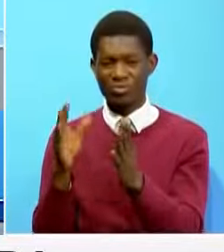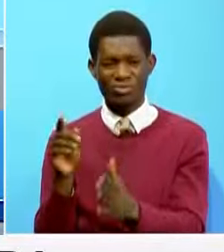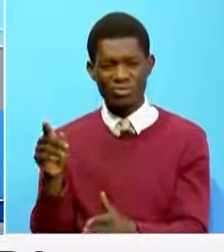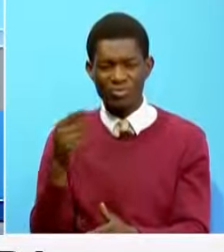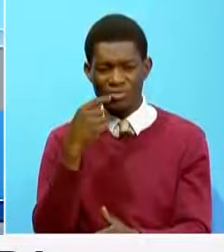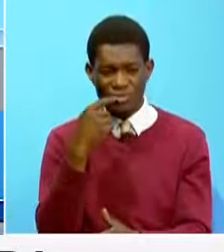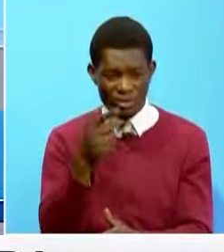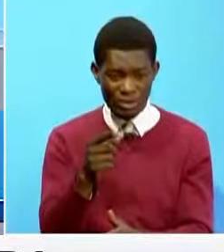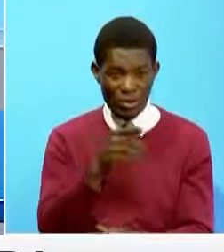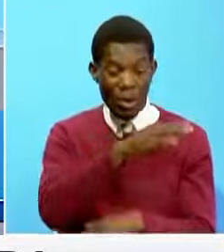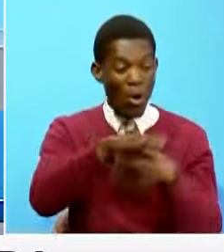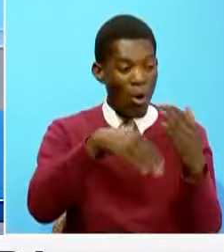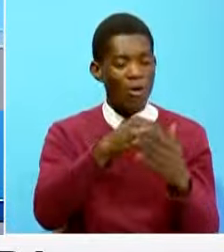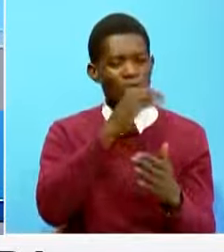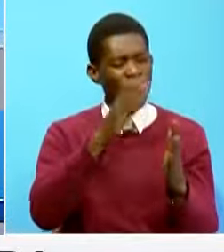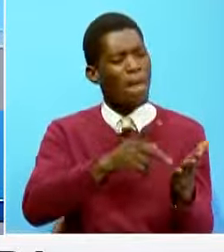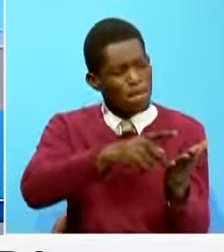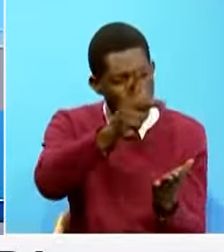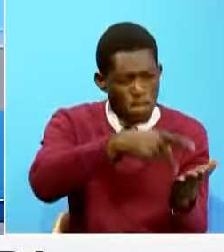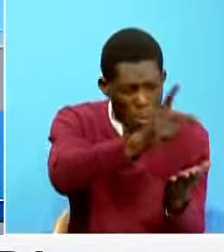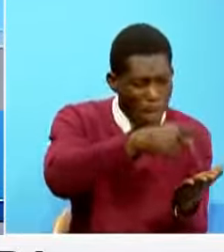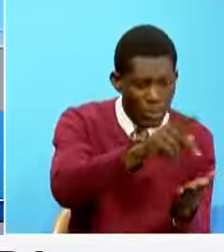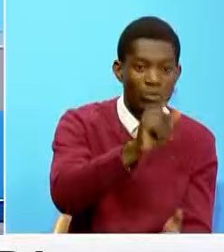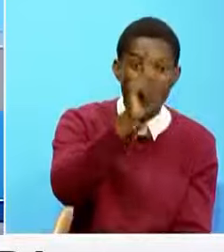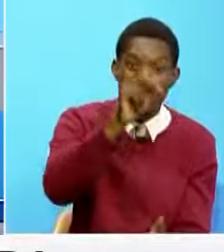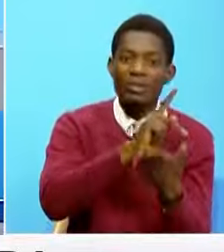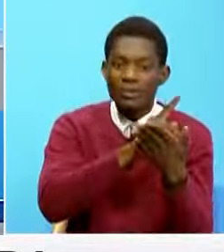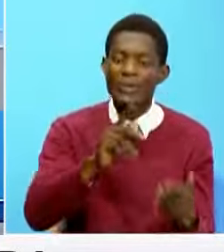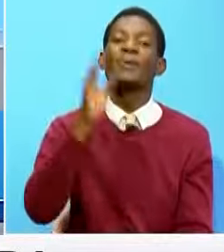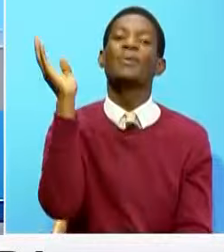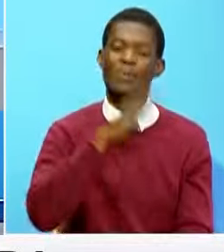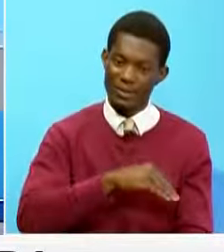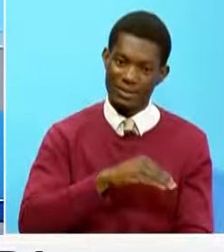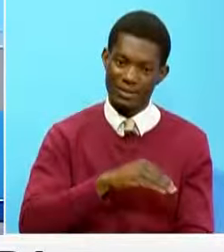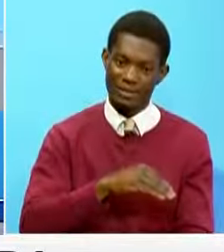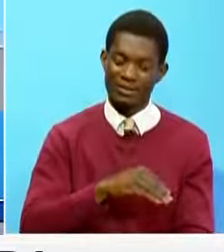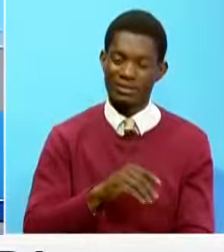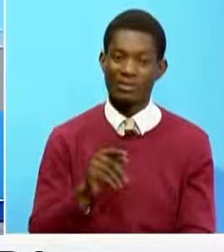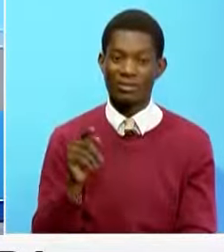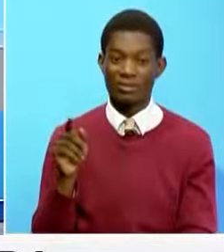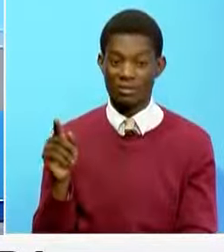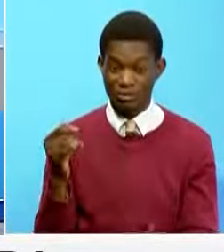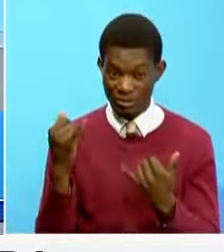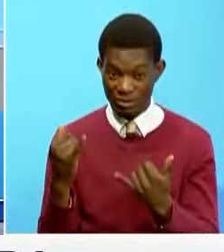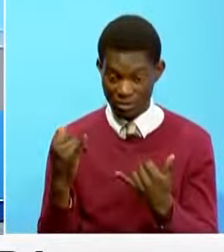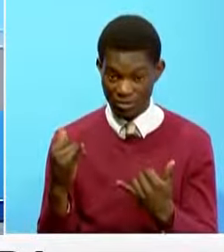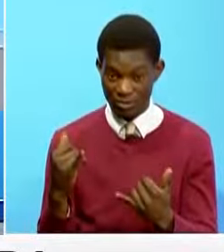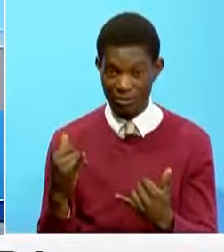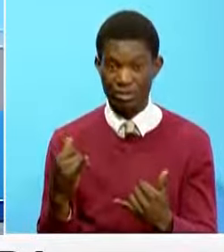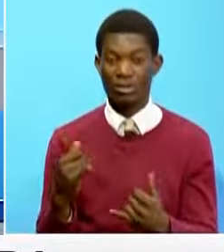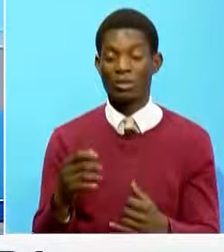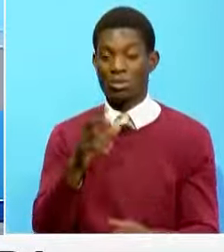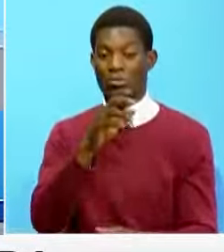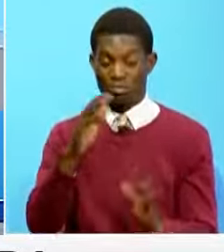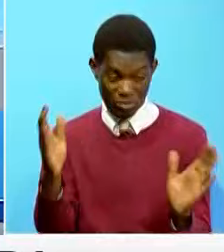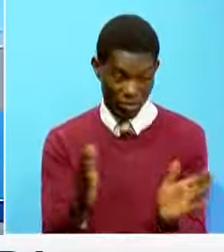were done in 1 week. Meanwhile, Northern Province Permanent Secretary Bernard Mpundu called on security wings in the district to be